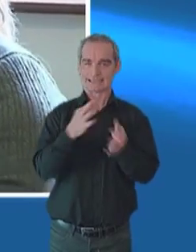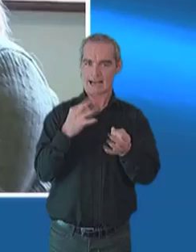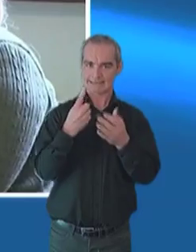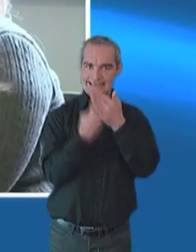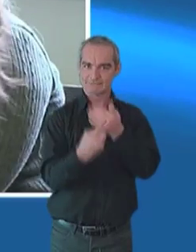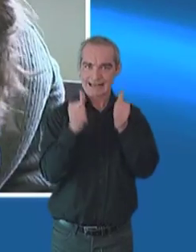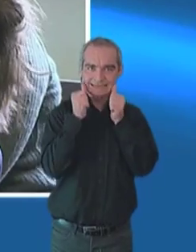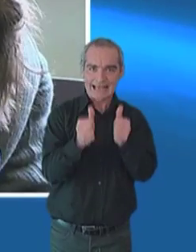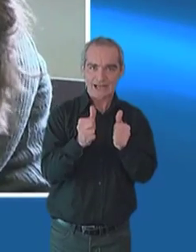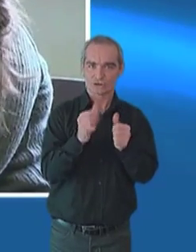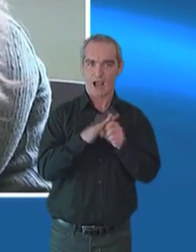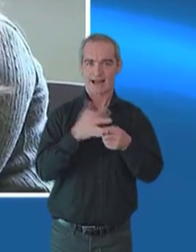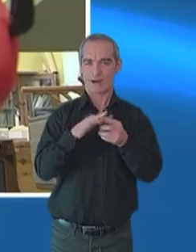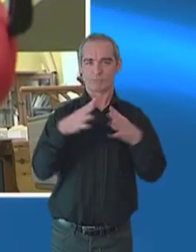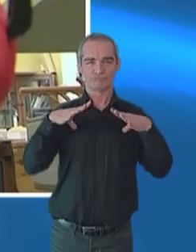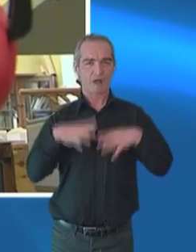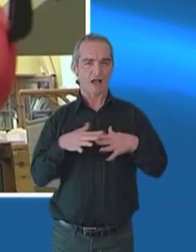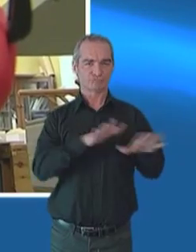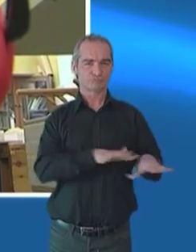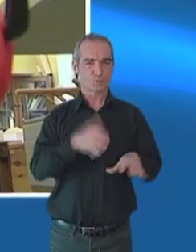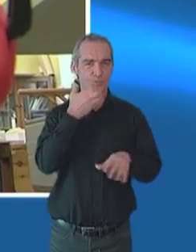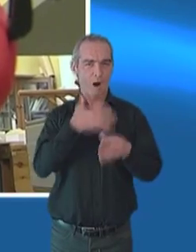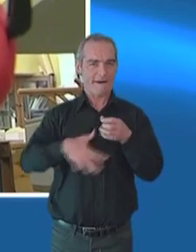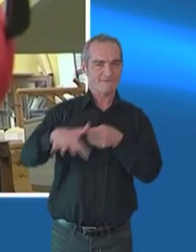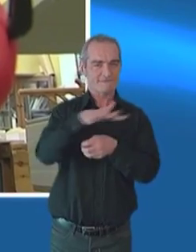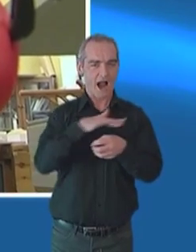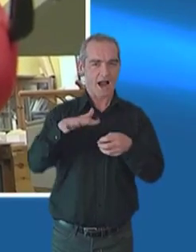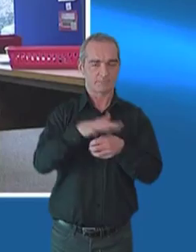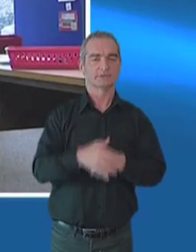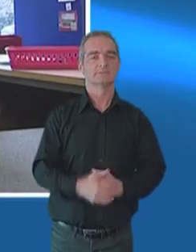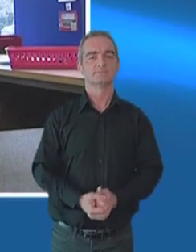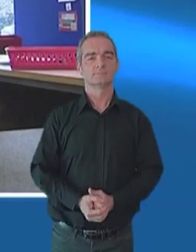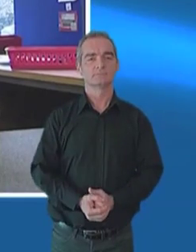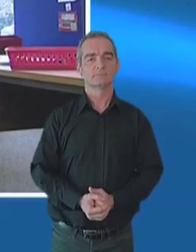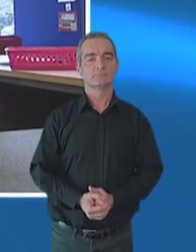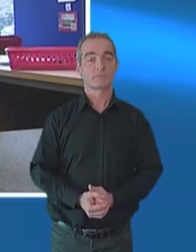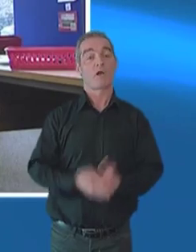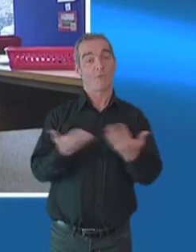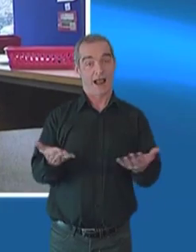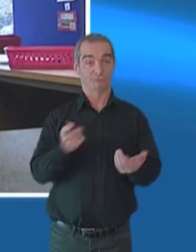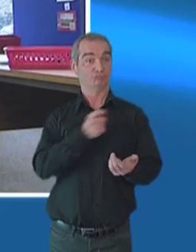that each student gets individual attention on each aspect of the curriculum in a nurturing and warm